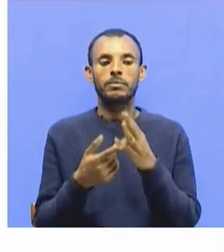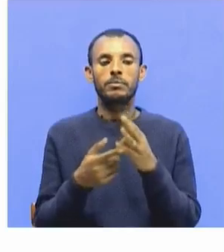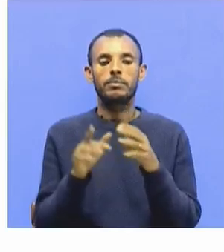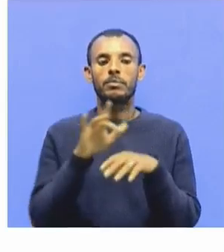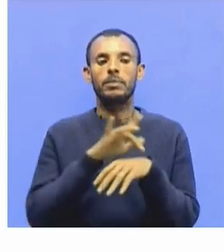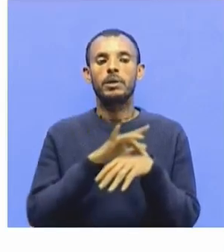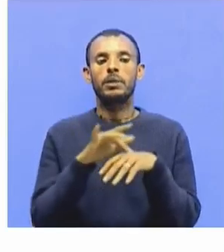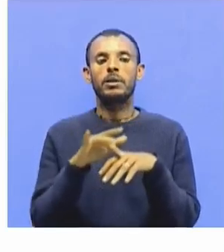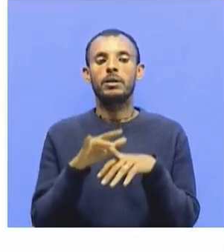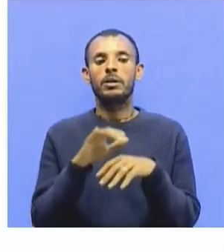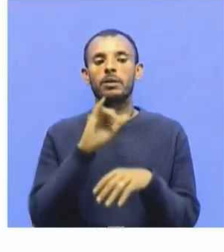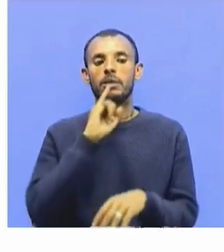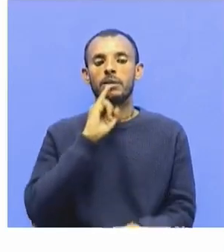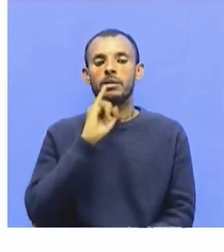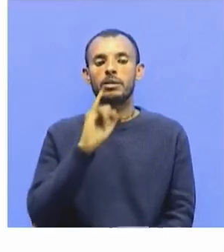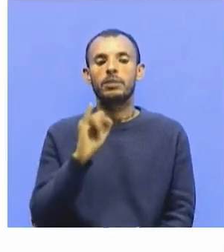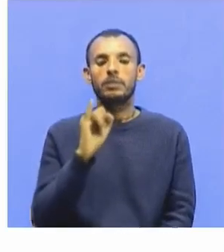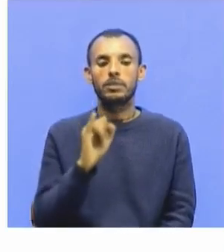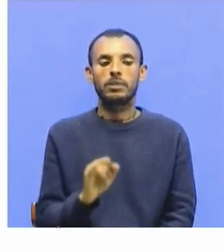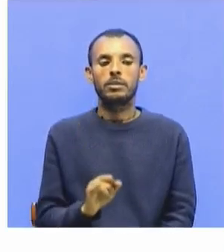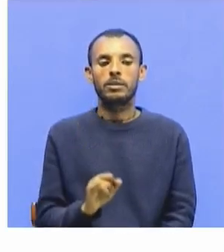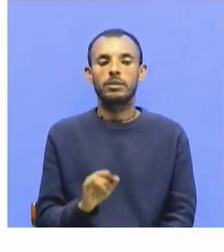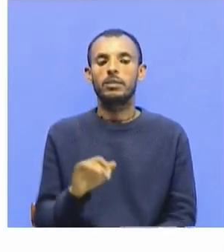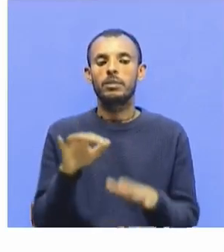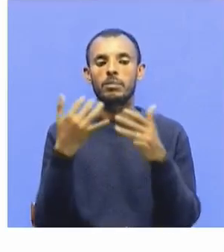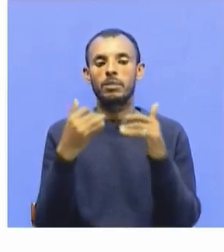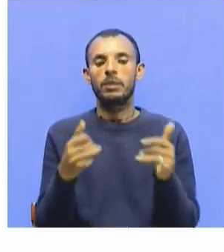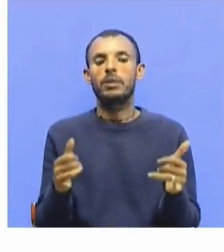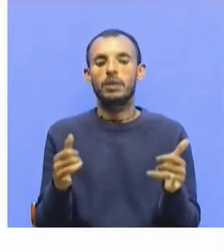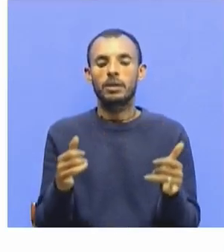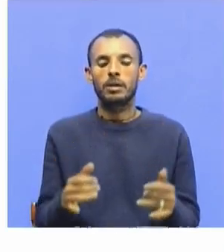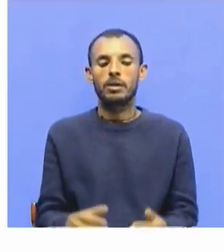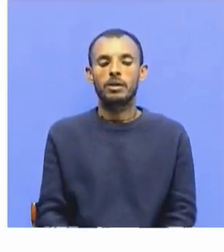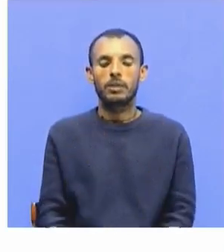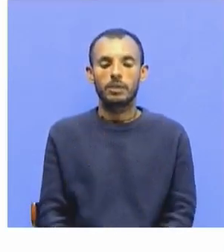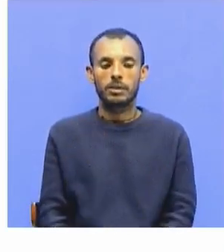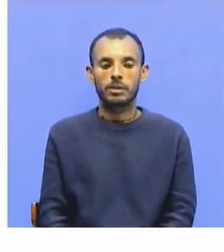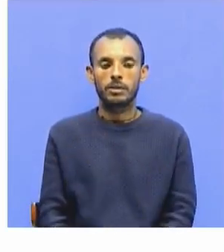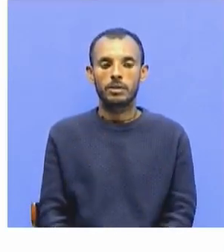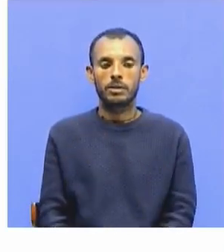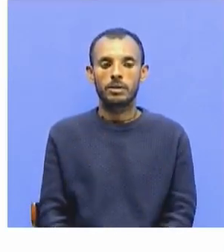blank is playing